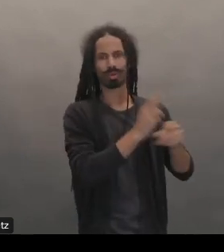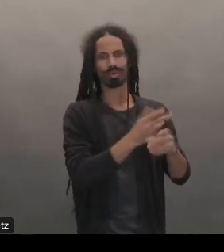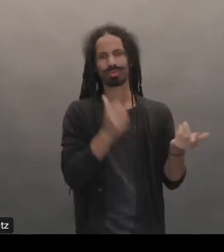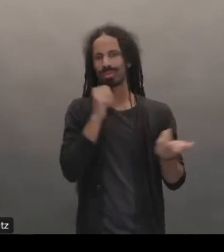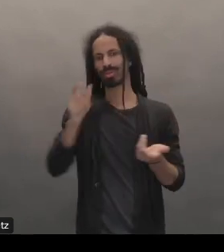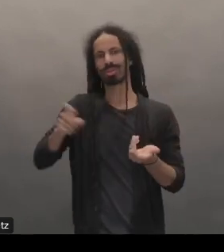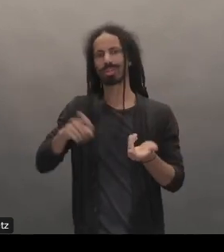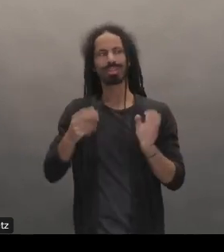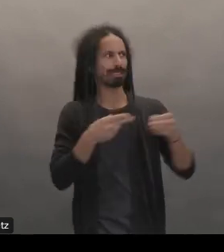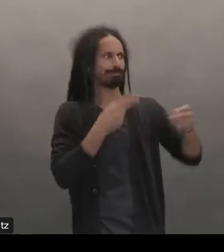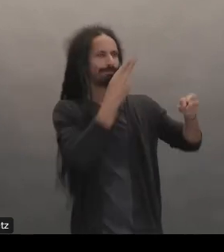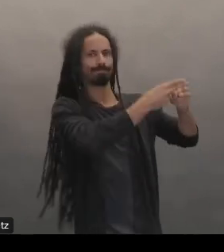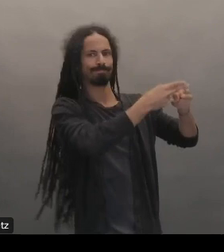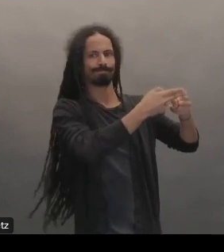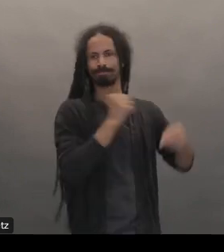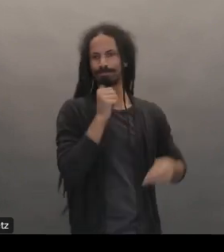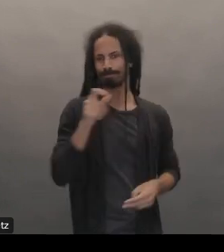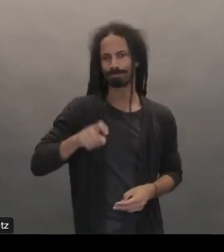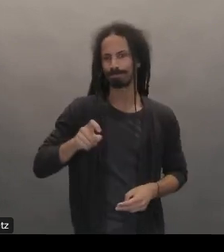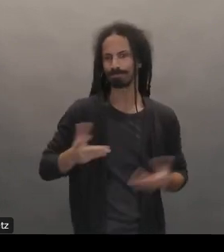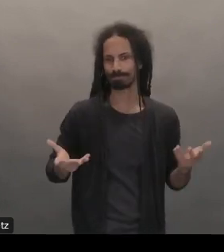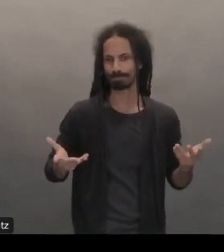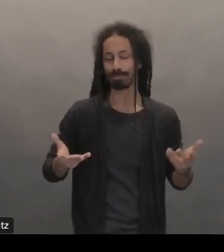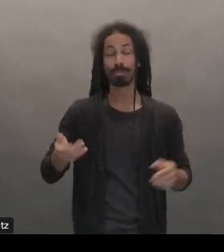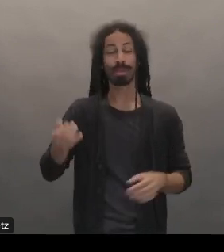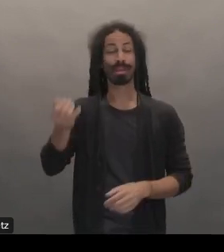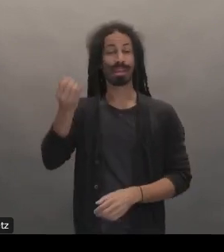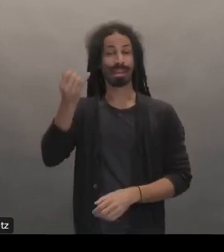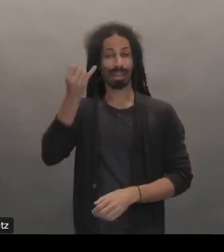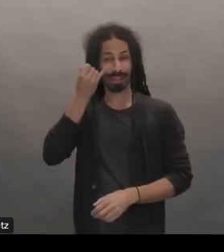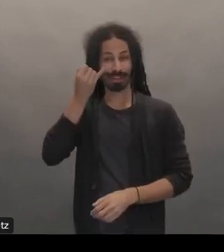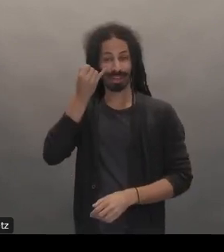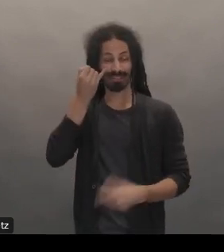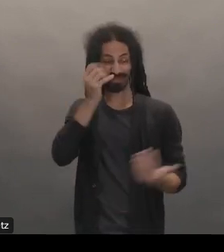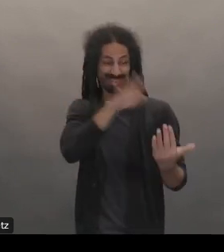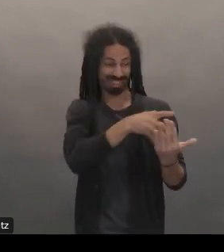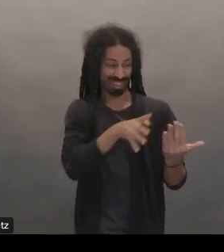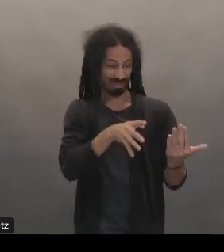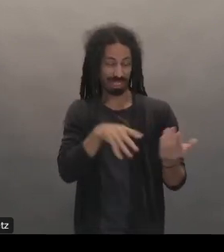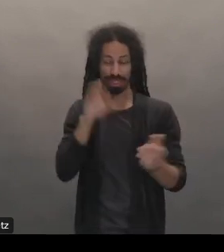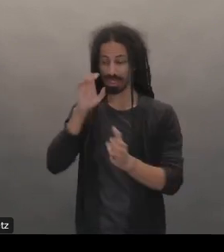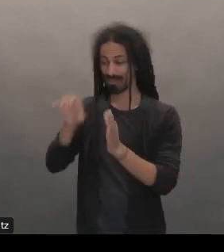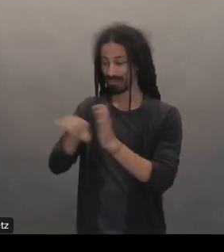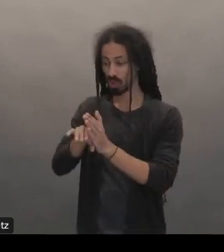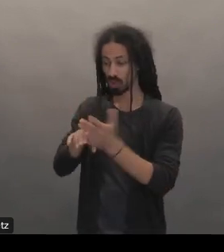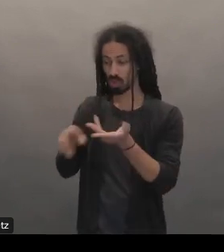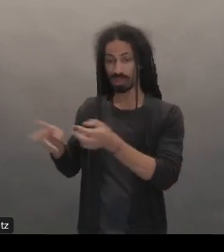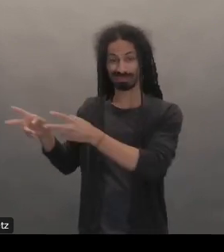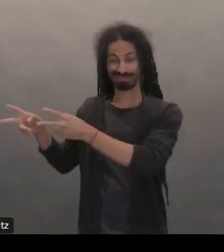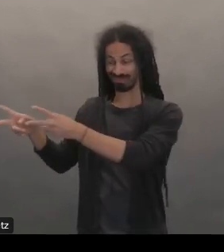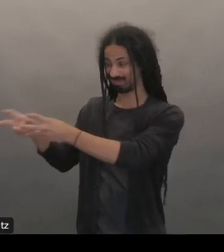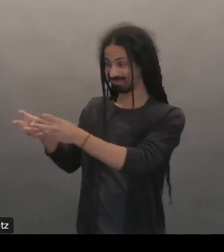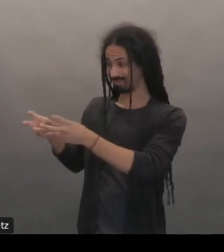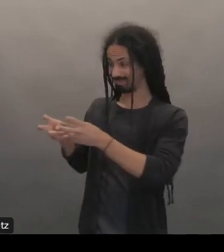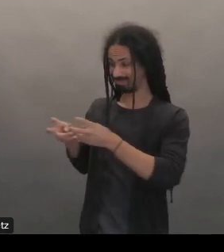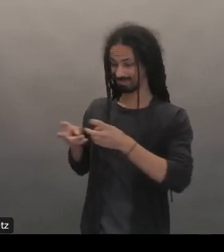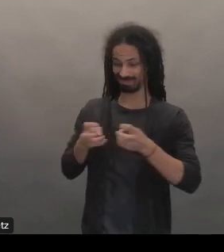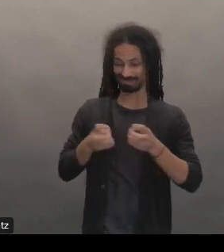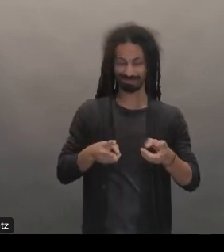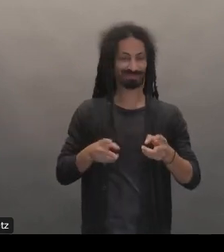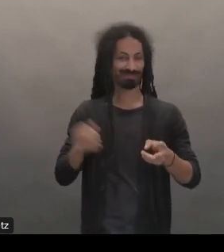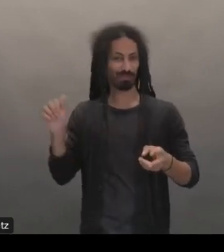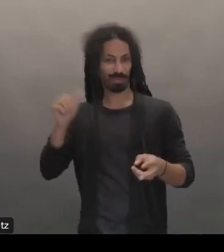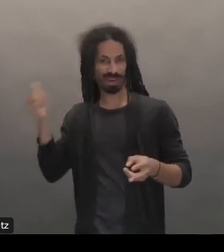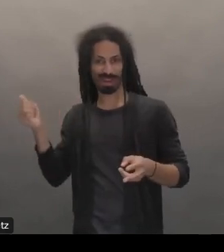credit. But if that table or this image were from a source, were